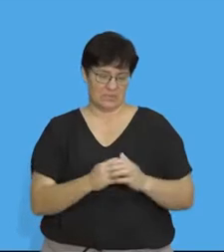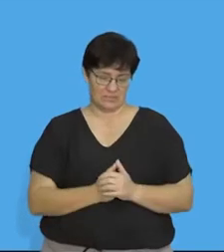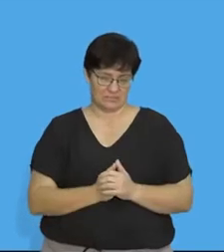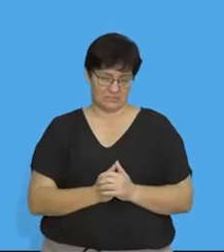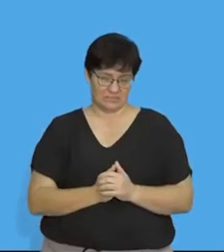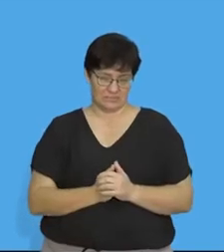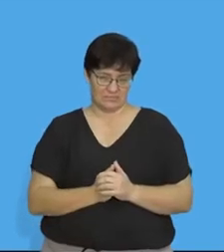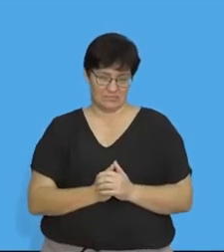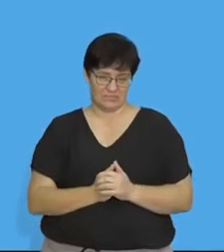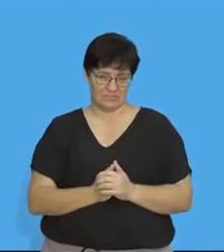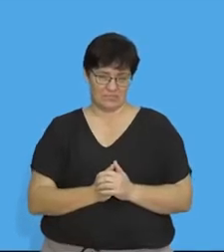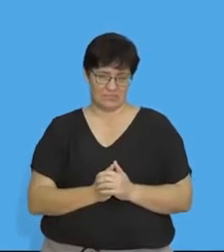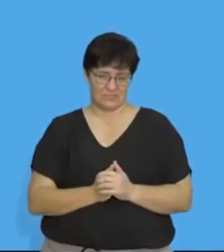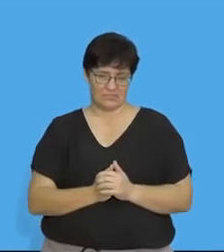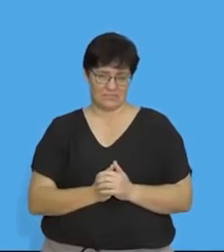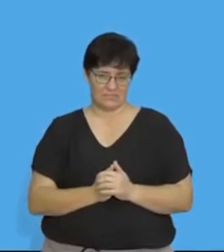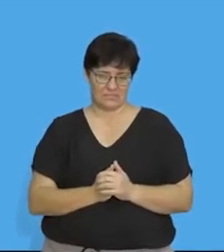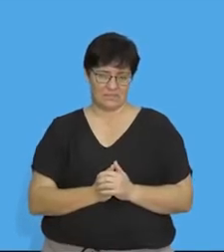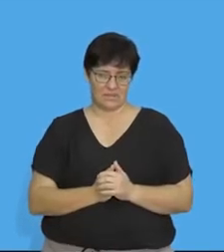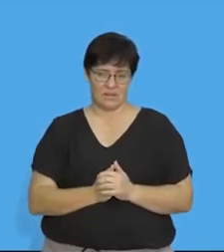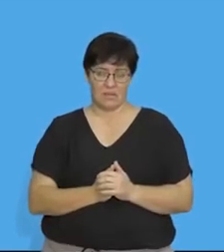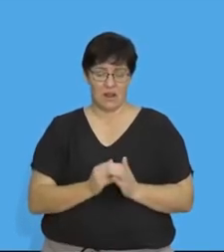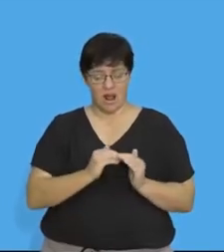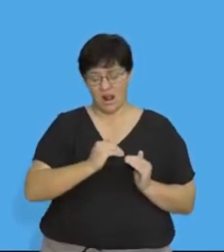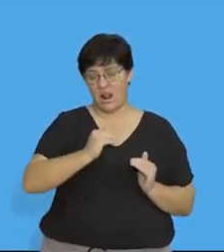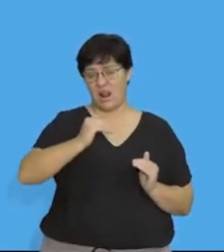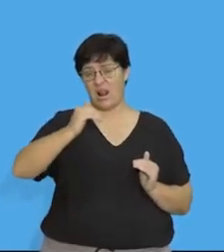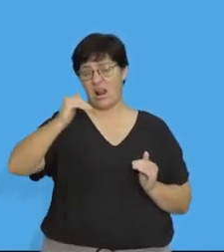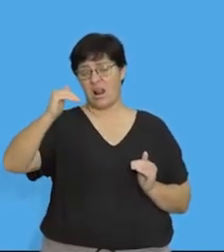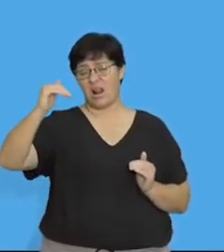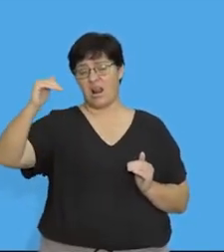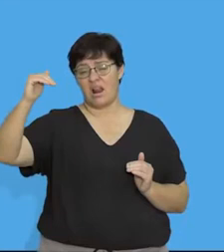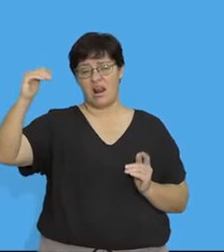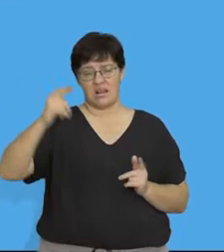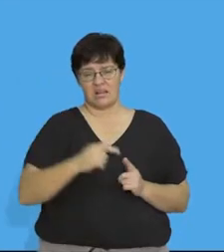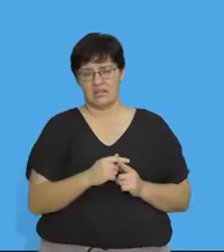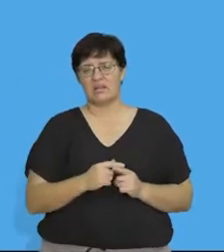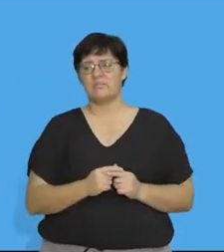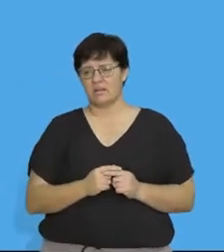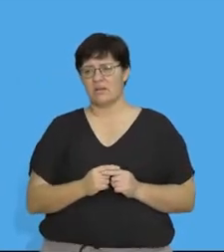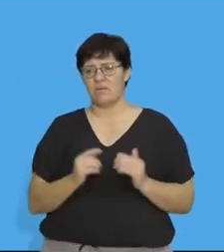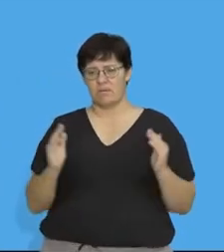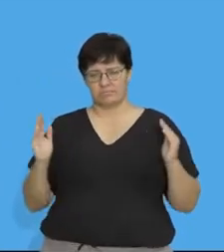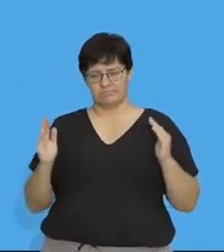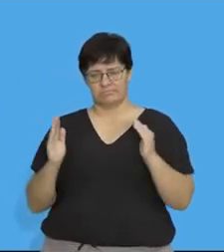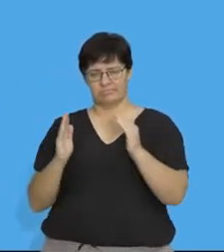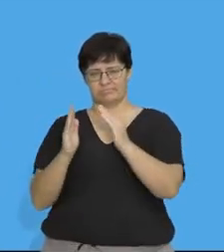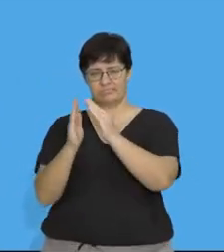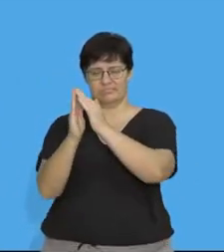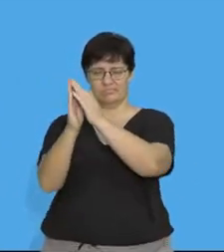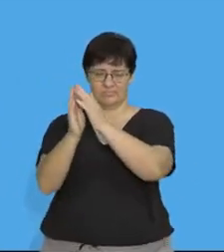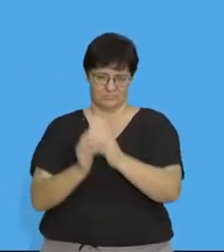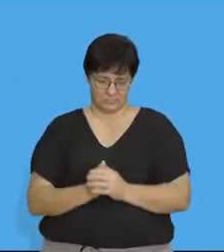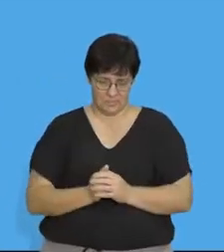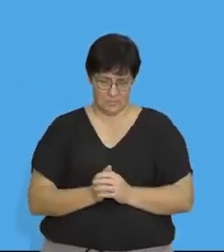In fact, if we made it longer, we would find the points actually begin to flatten out. It doesn't